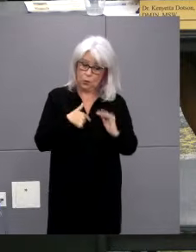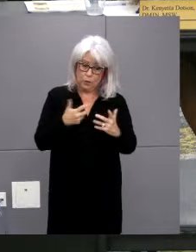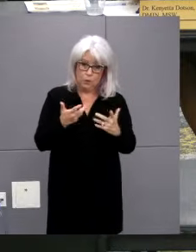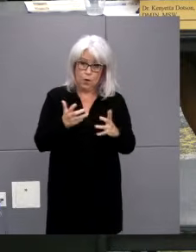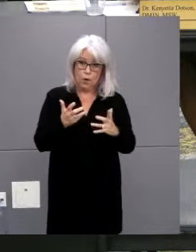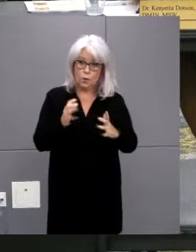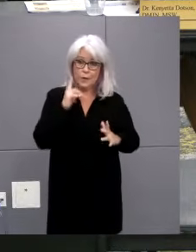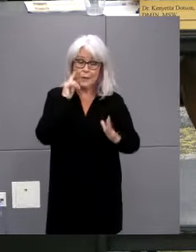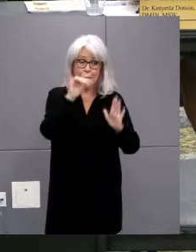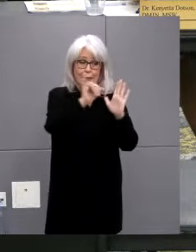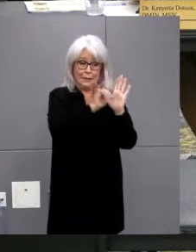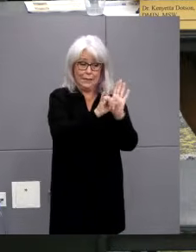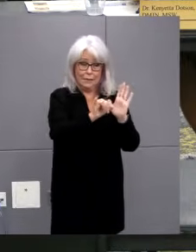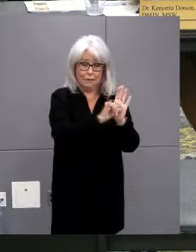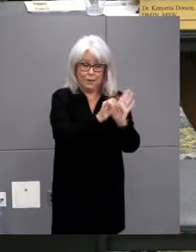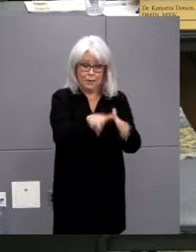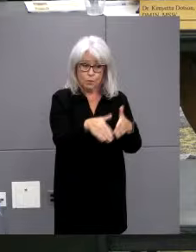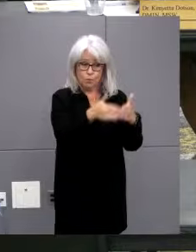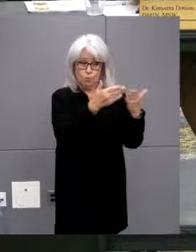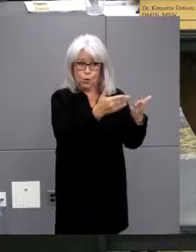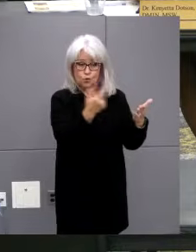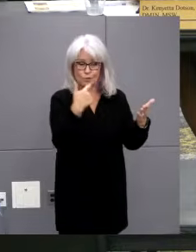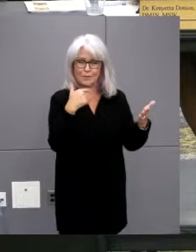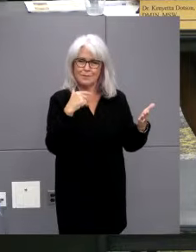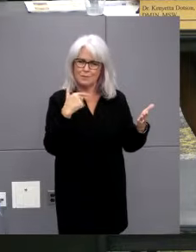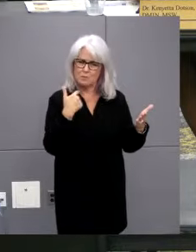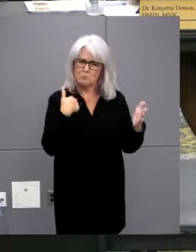been identified and functioning as a small board.